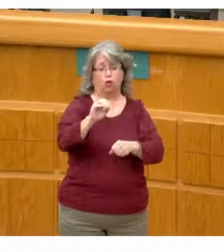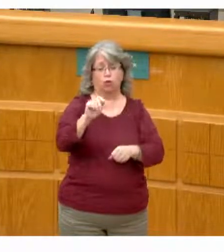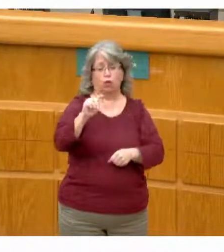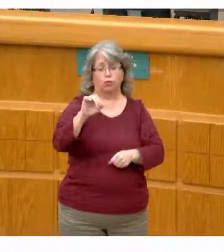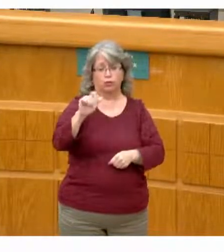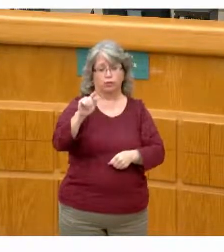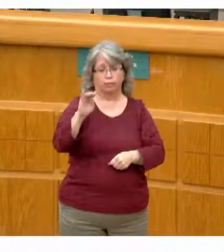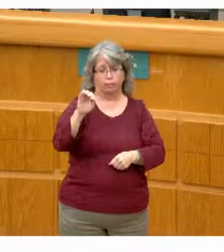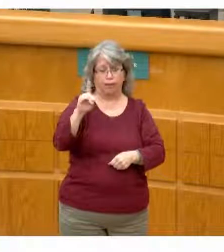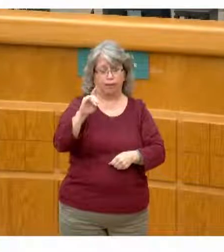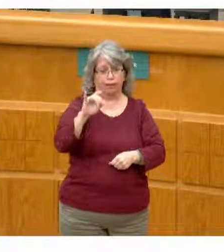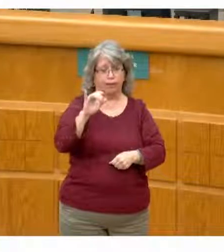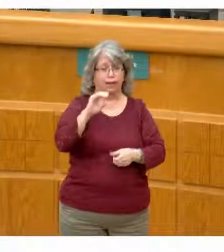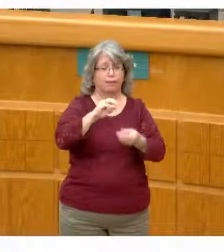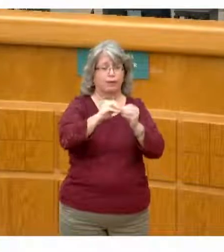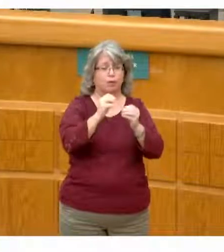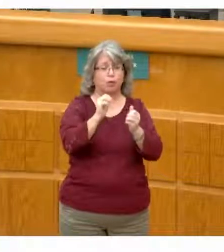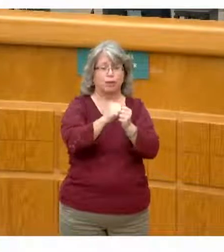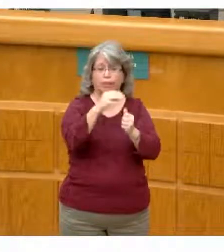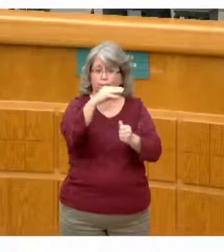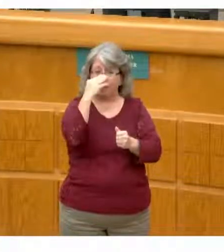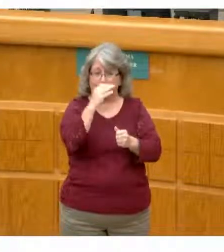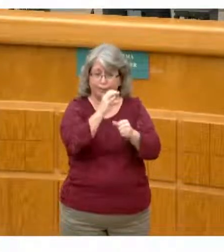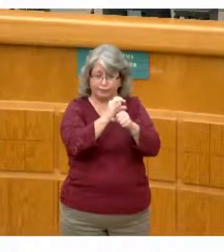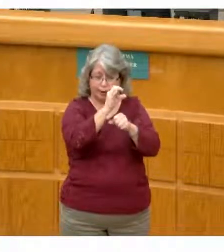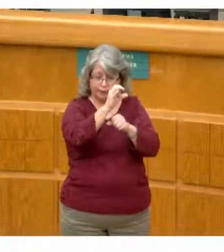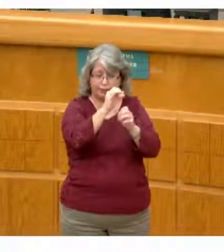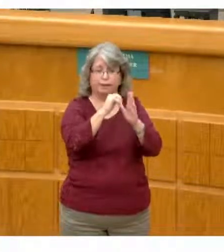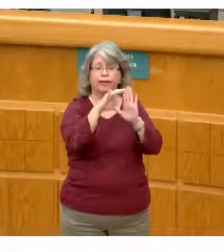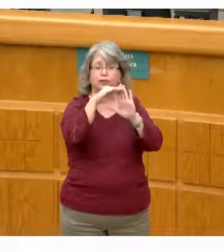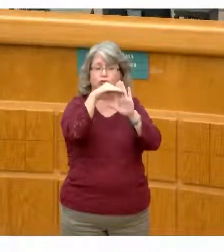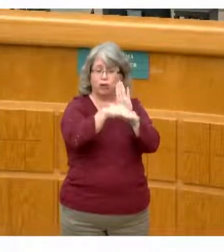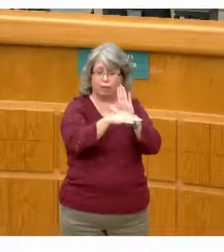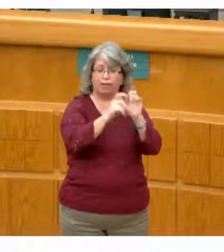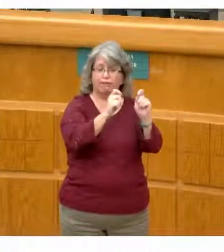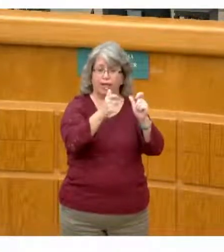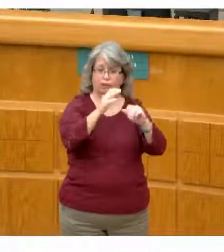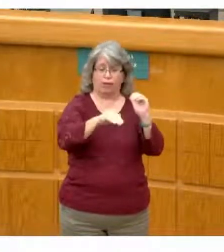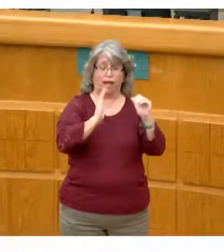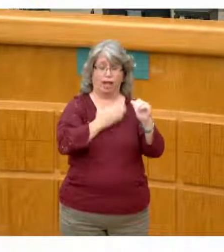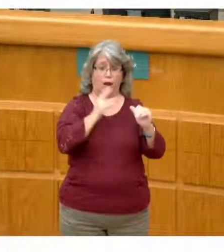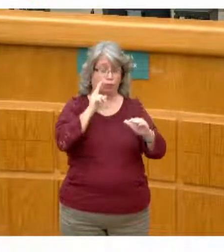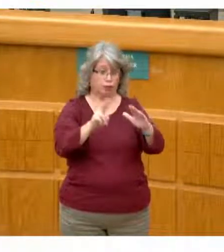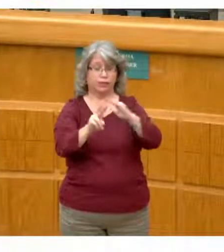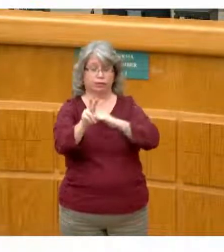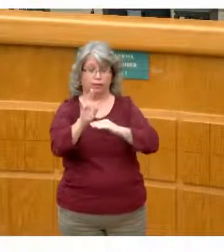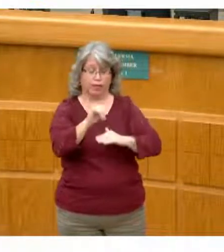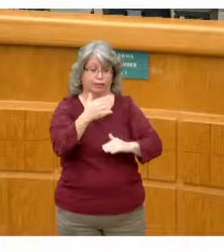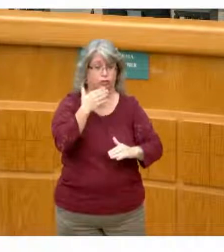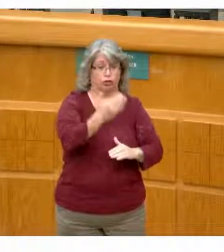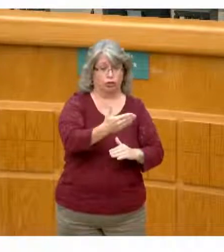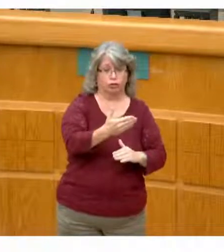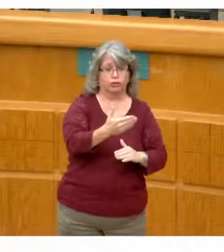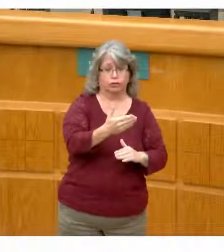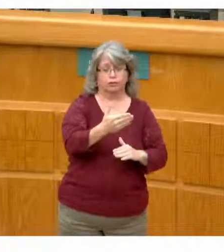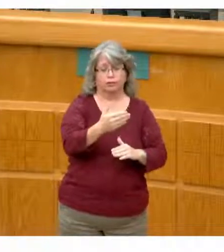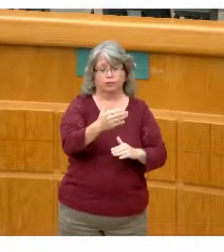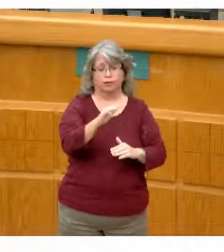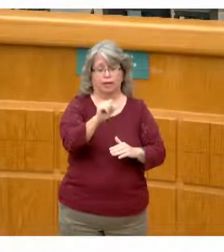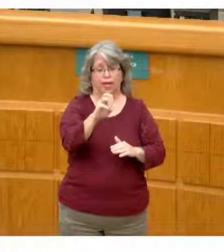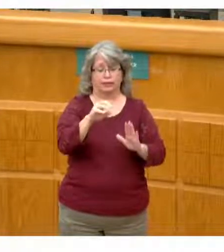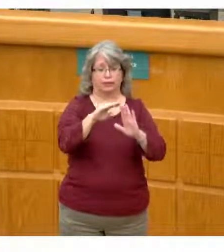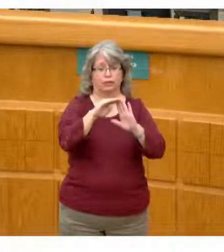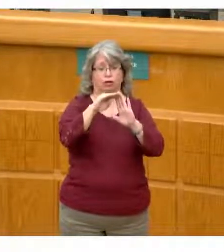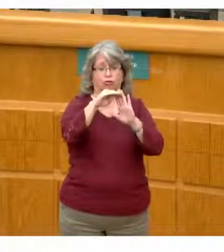are the black dots, are dropping faster than our projections predicted, so that's a good thing. The cases are dropping off.